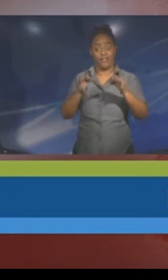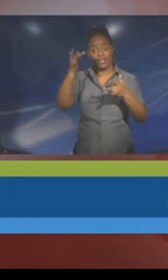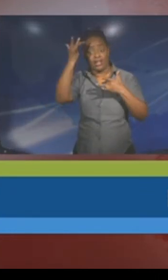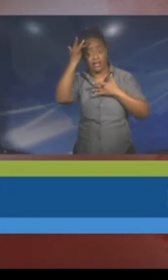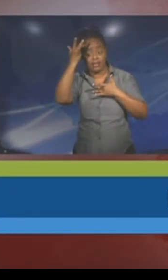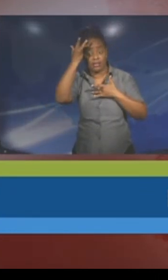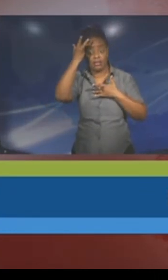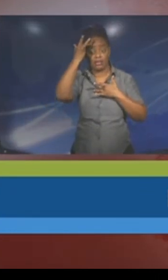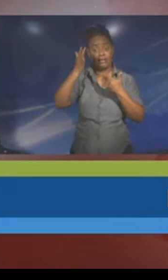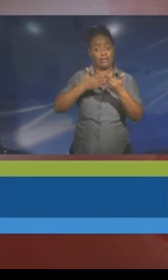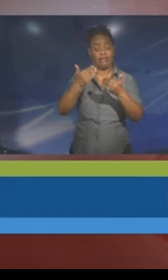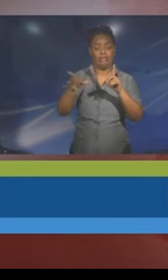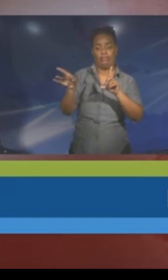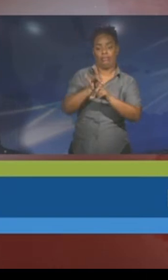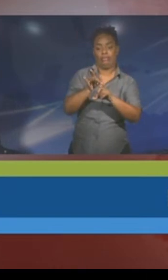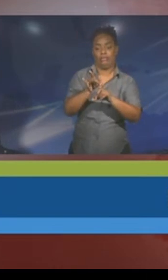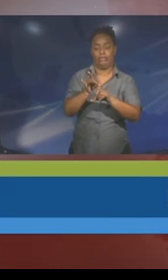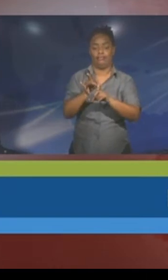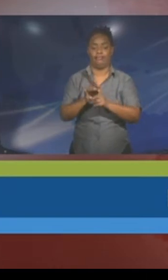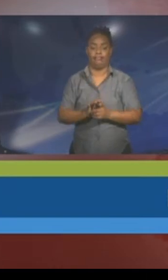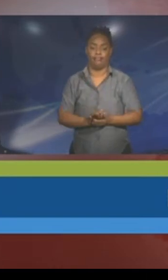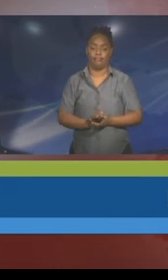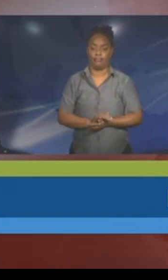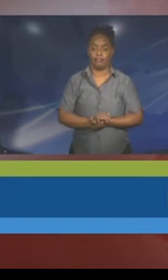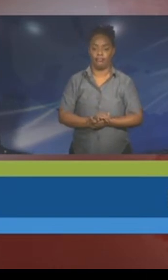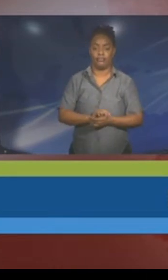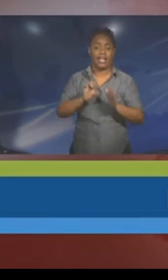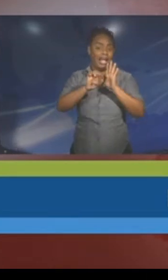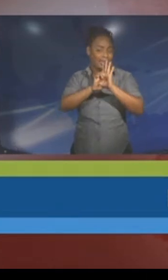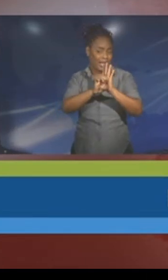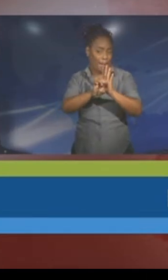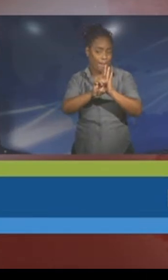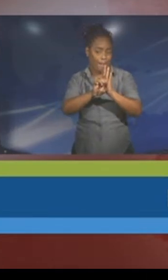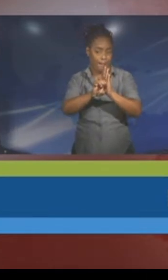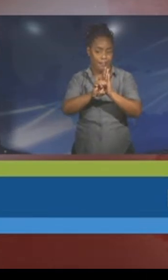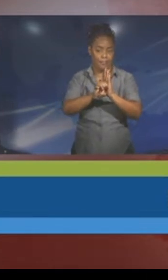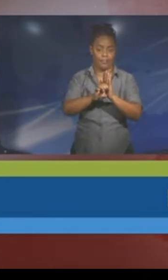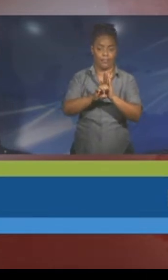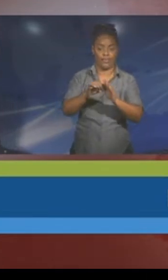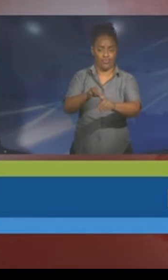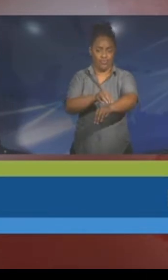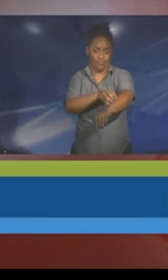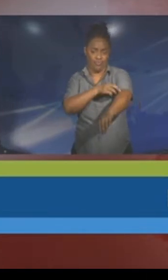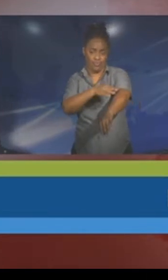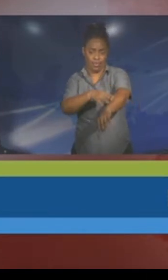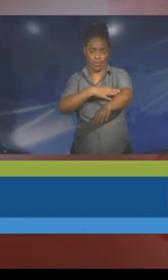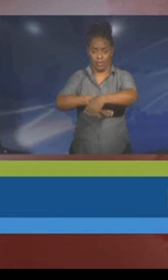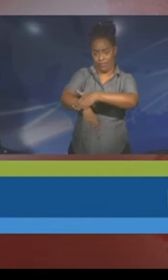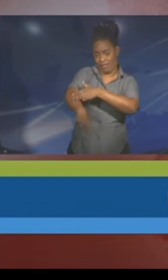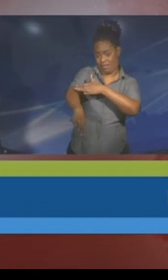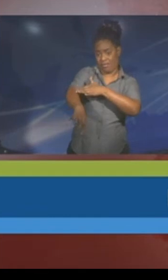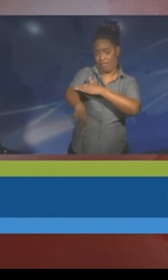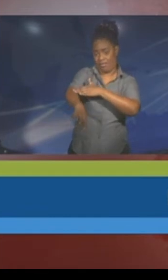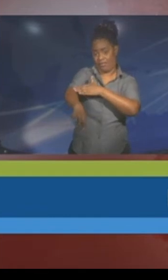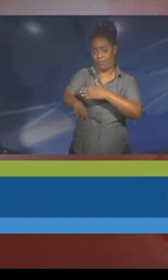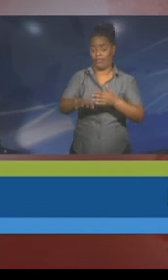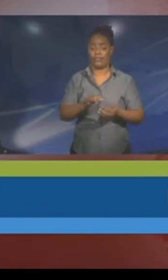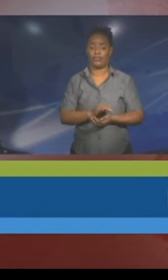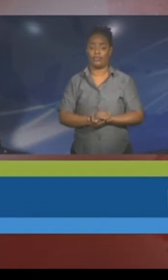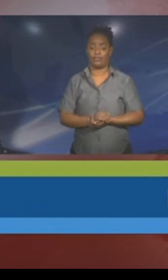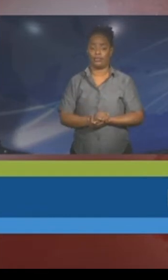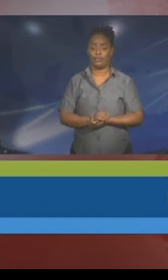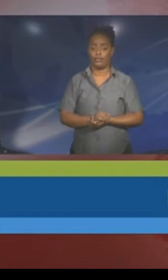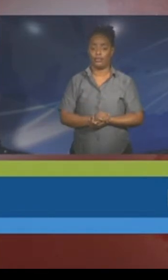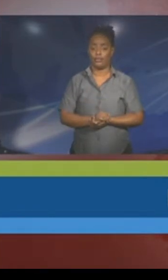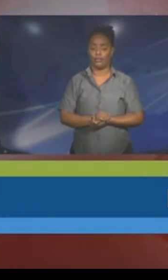gives an example of the actual rash that is seen in various stages of its presentation. You're seeing